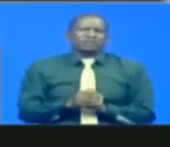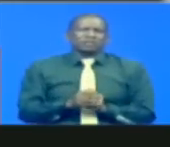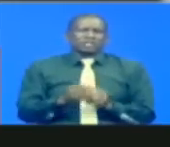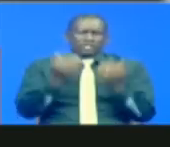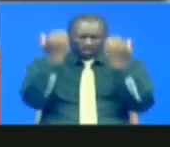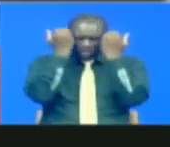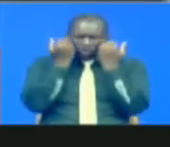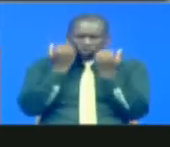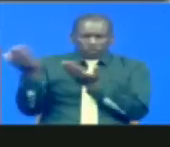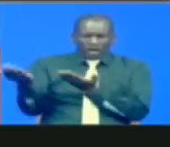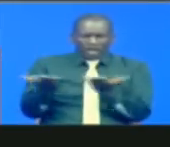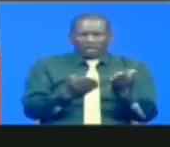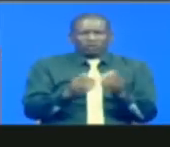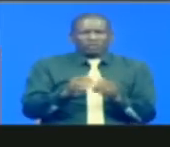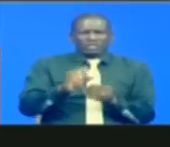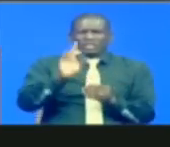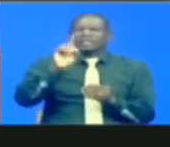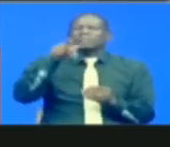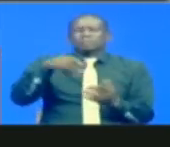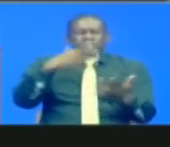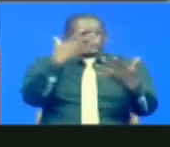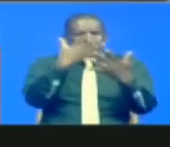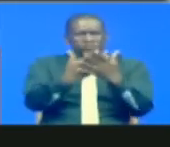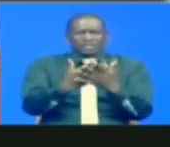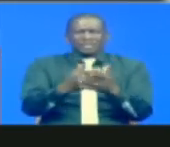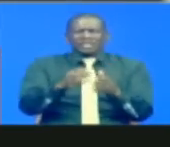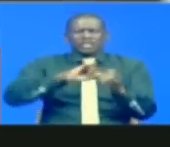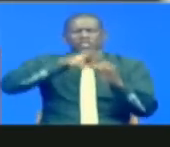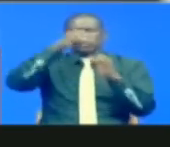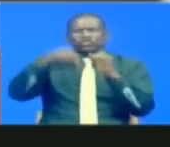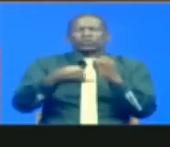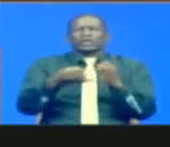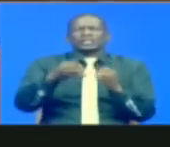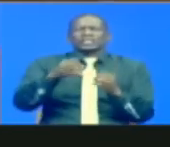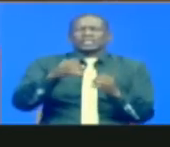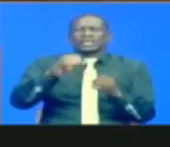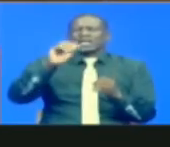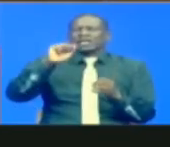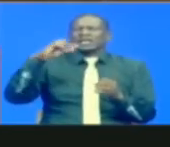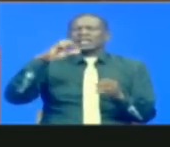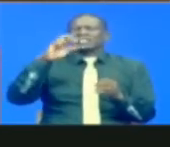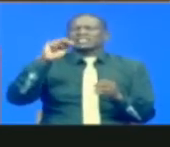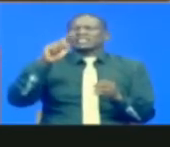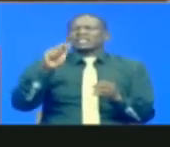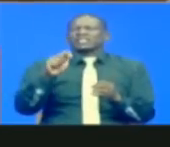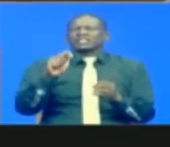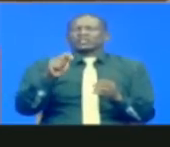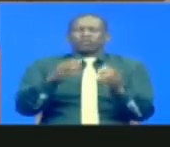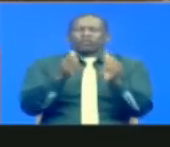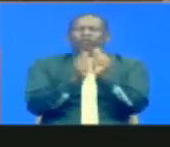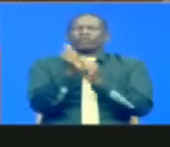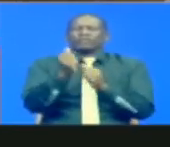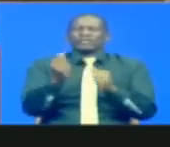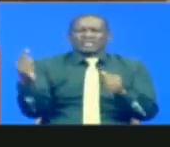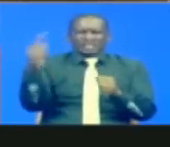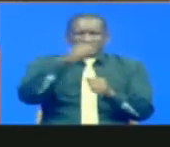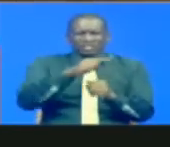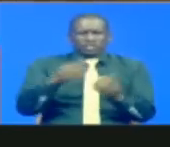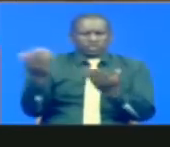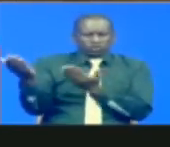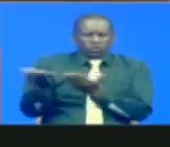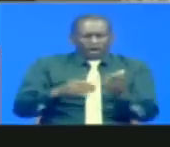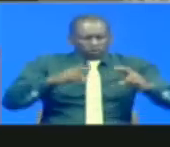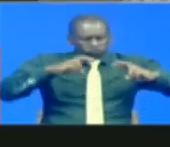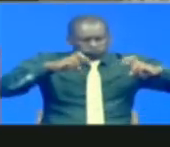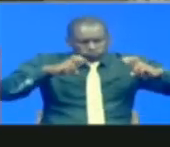allowed the prosecution to detain the insurance agent for 15 more days to allow completion of investigations and apprehend